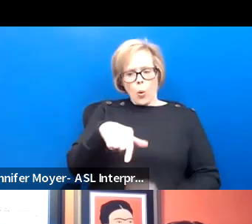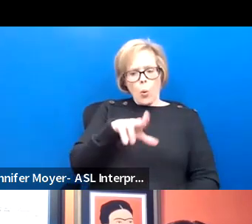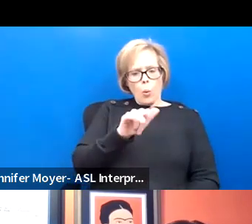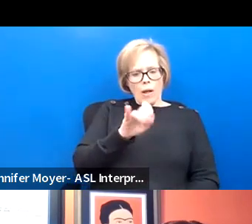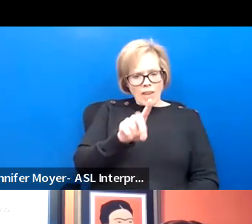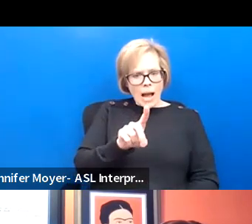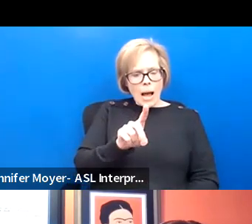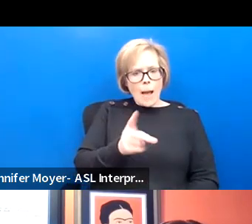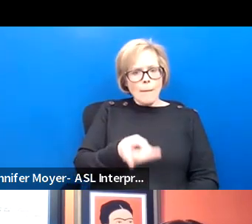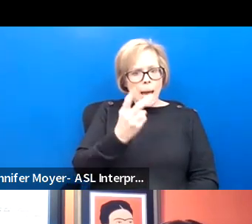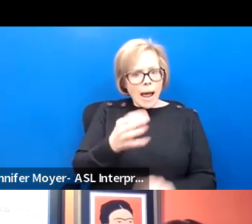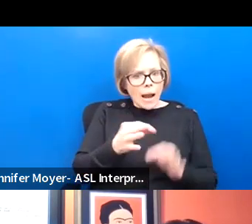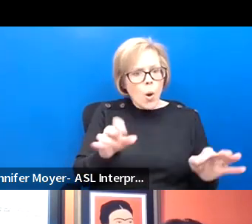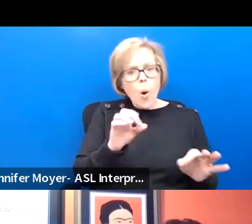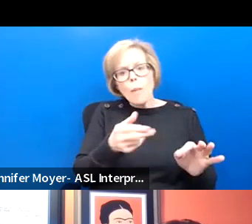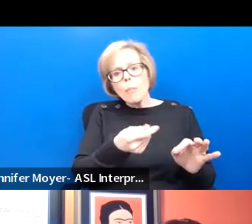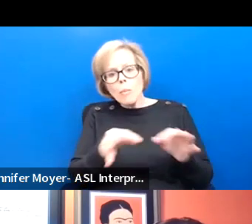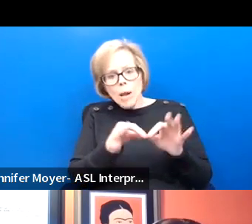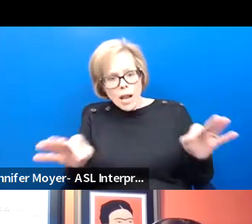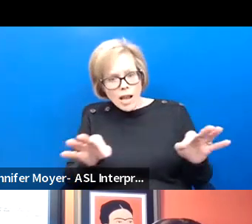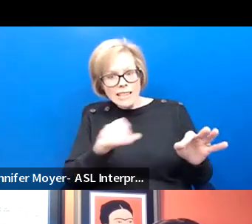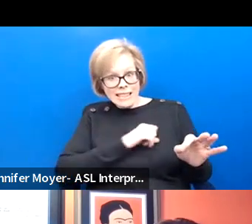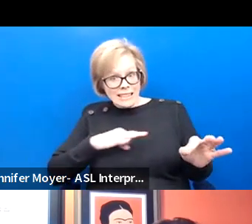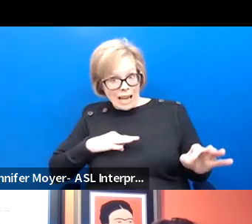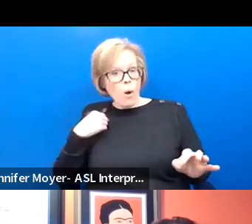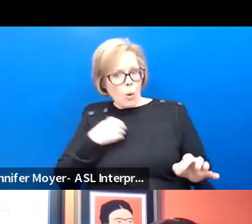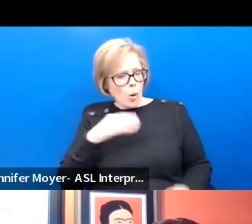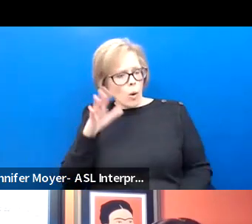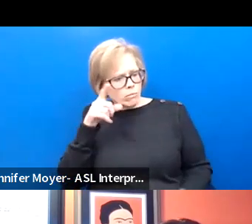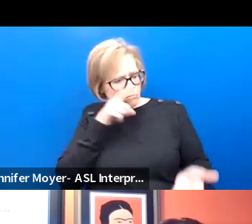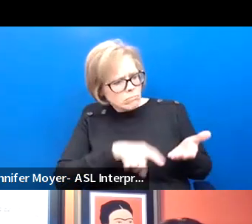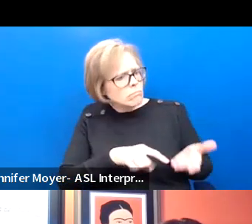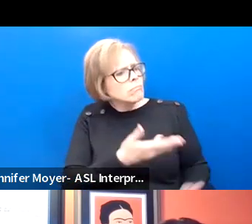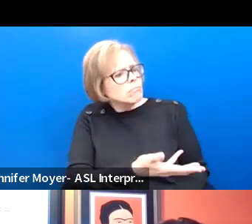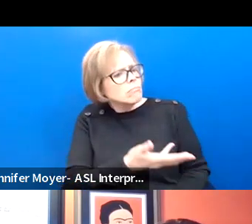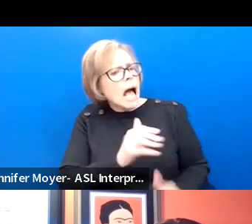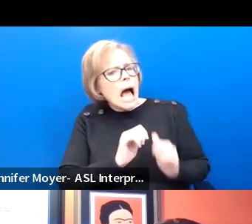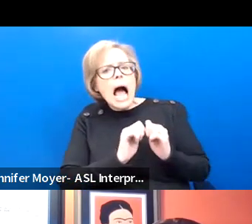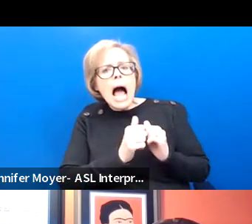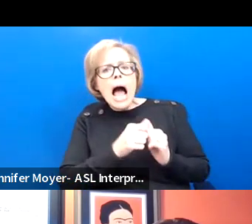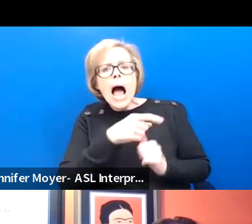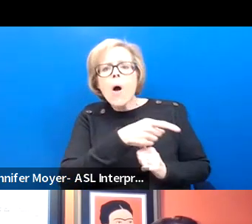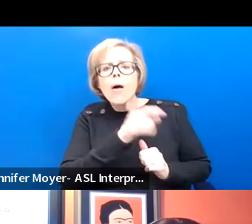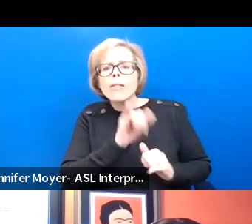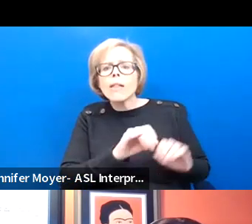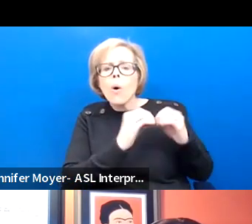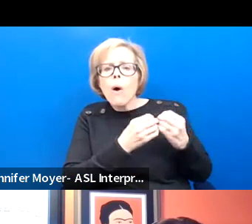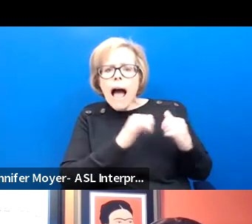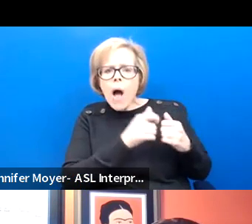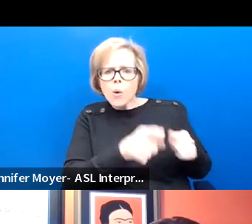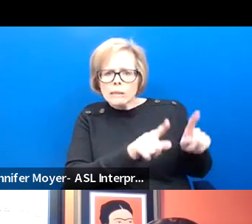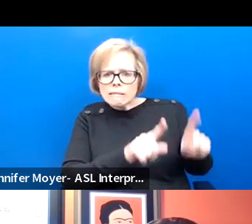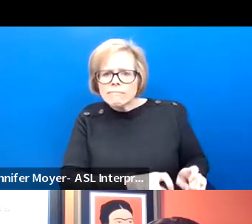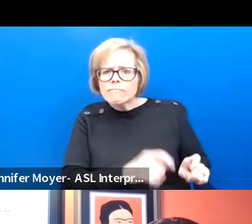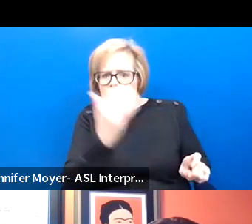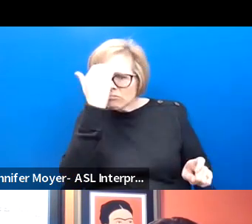multilingual staff member that we're discussing, we will look to see how a covered entity assessed whether